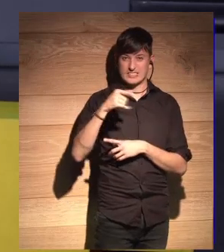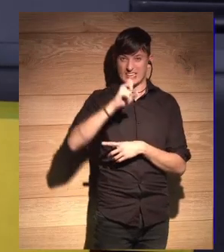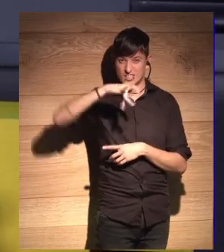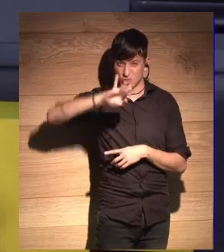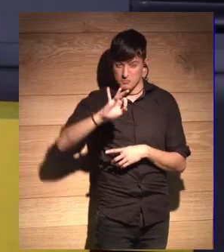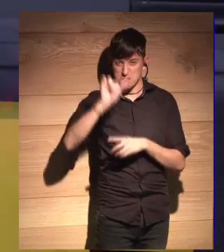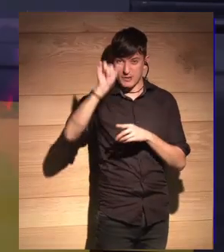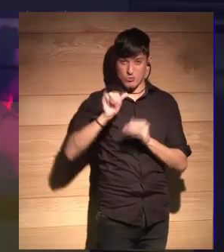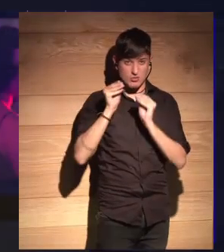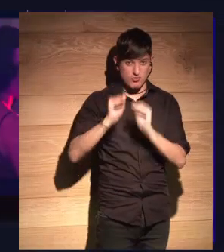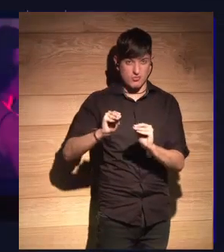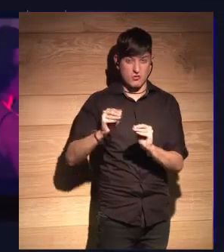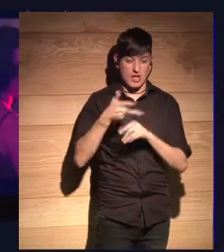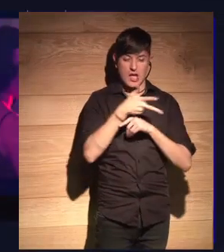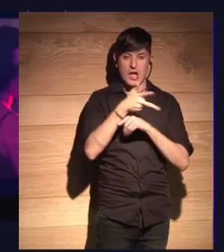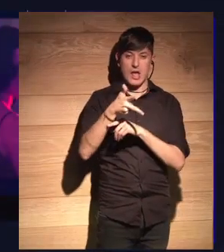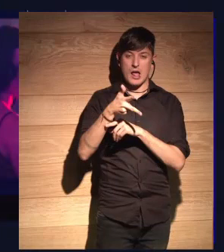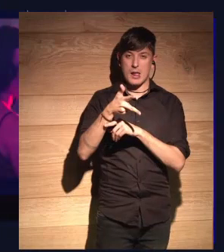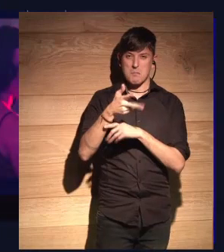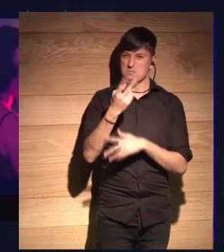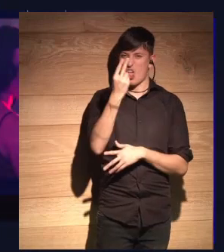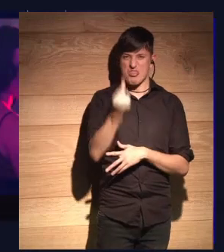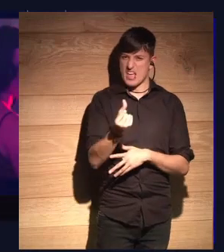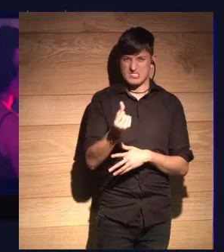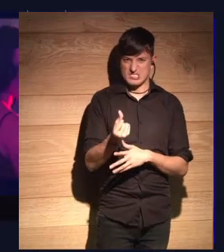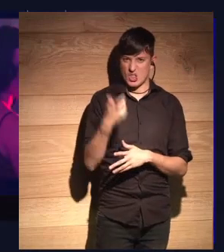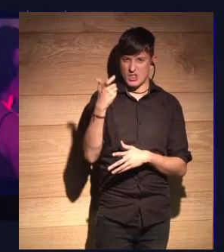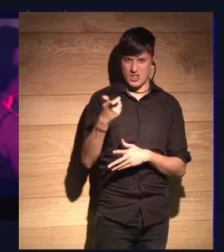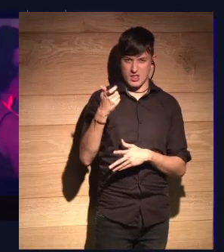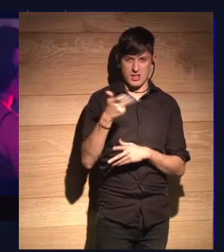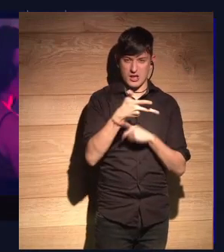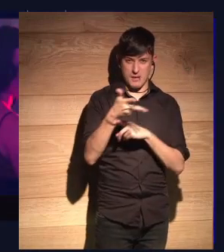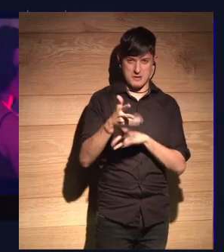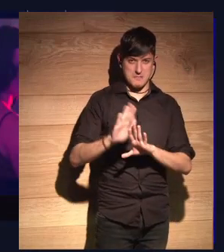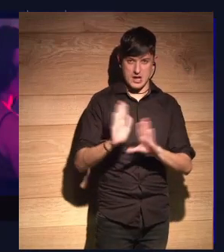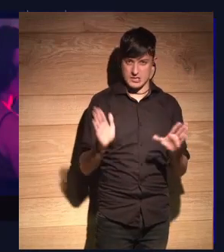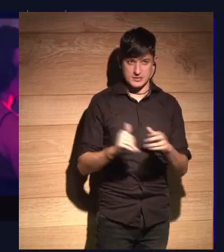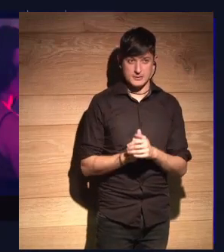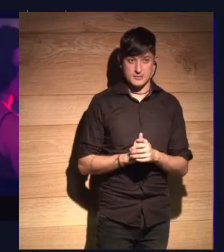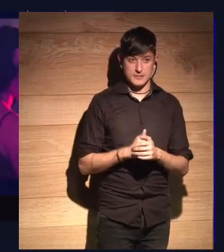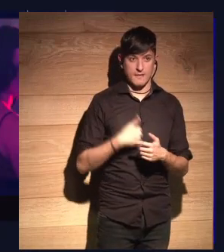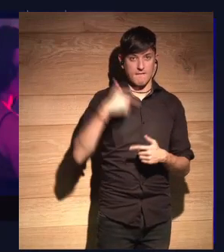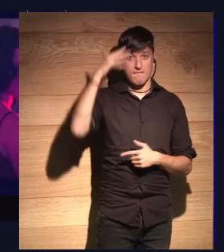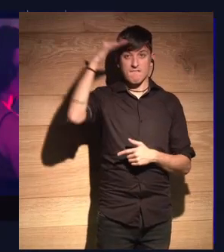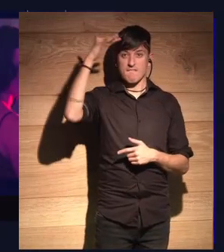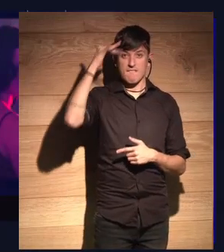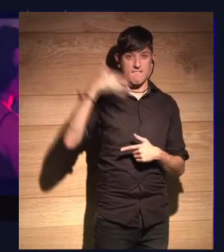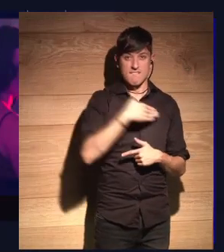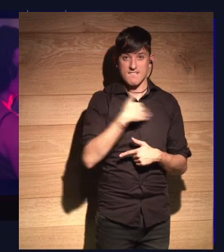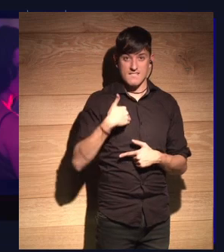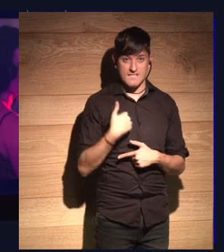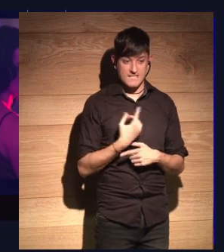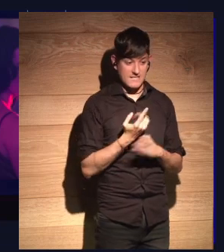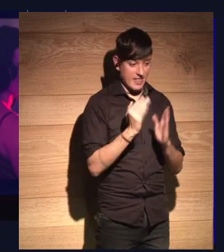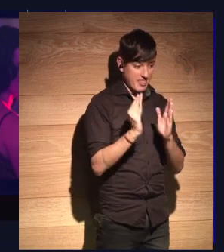shot in 2 days. And my hope was to get each section as authentic as it